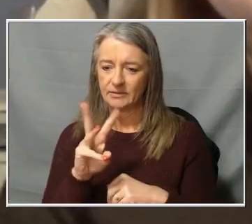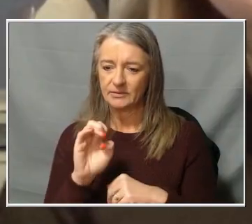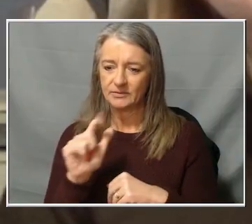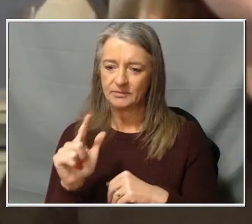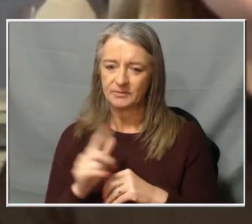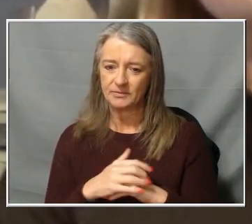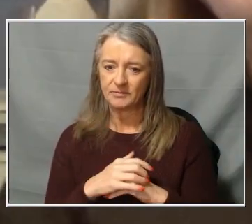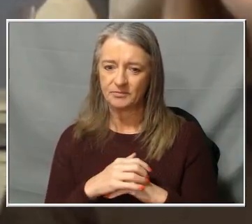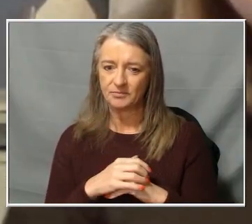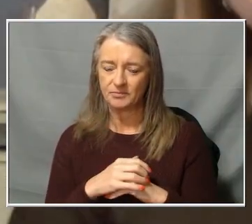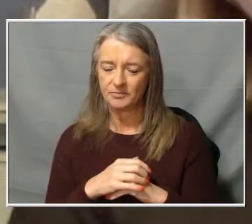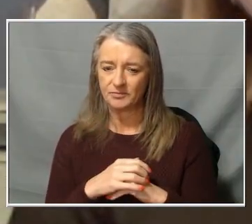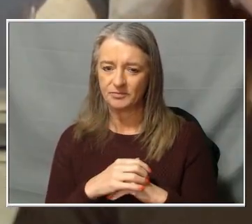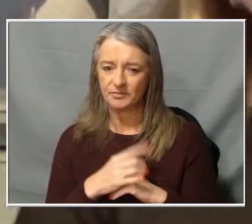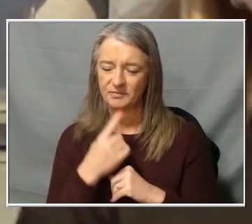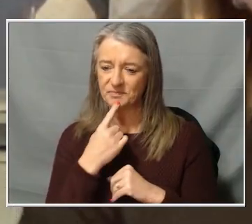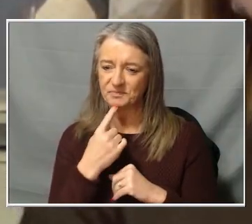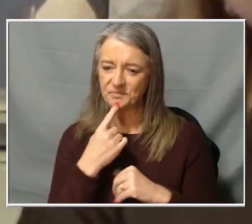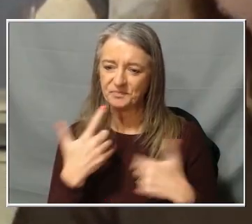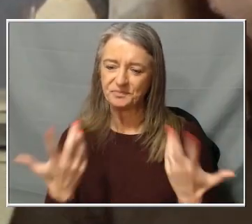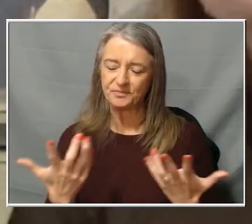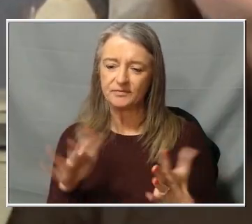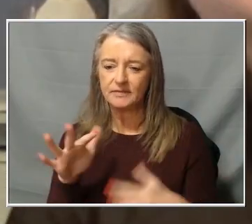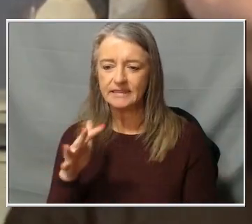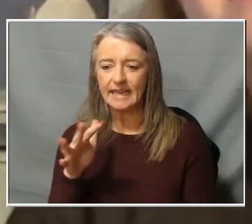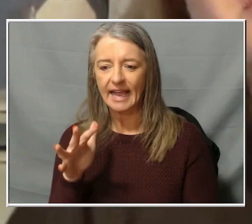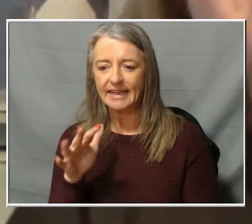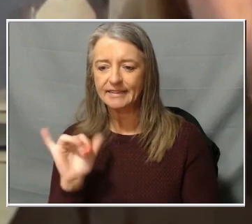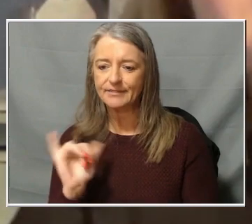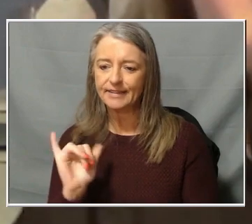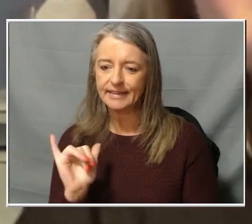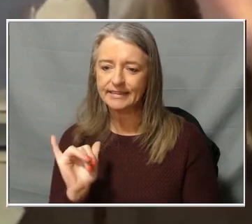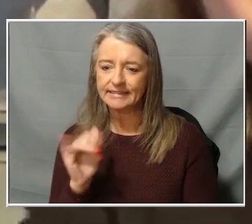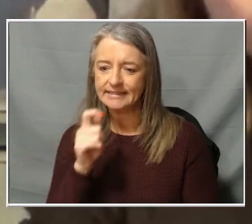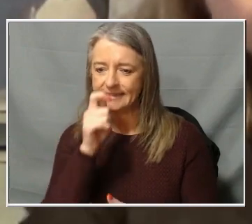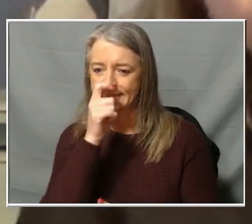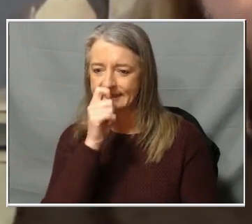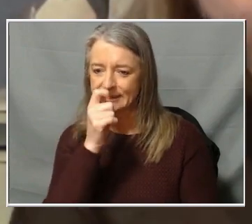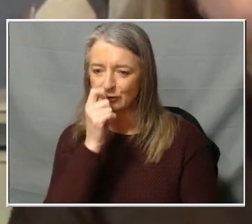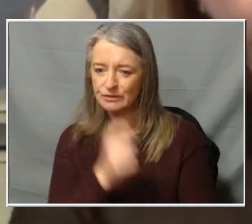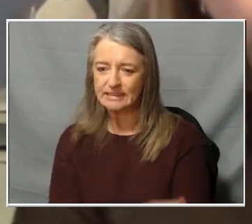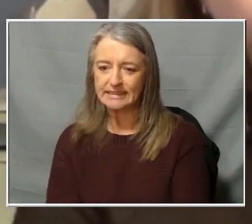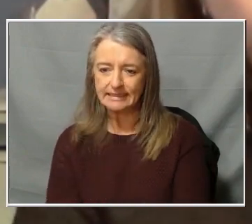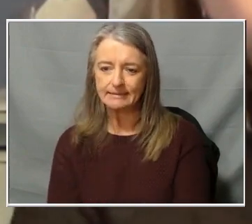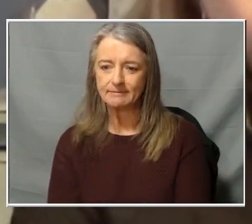Well, I would say kind of like interesting.